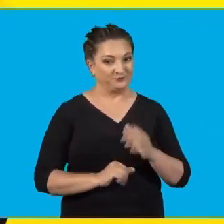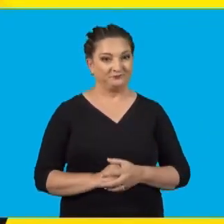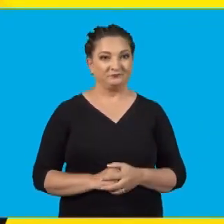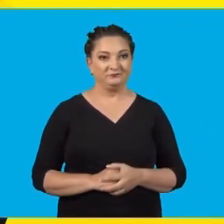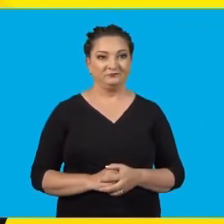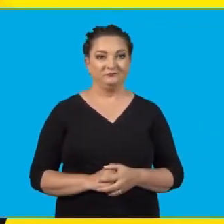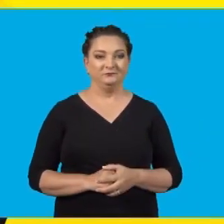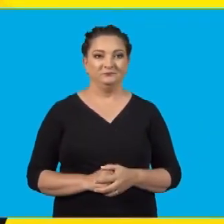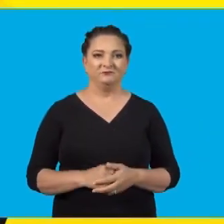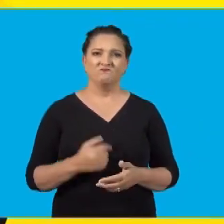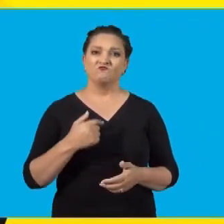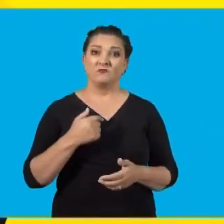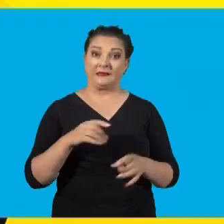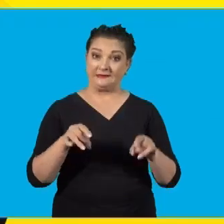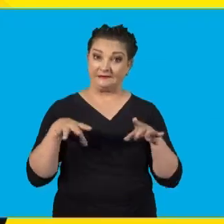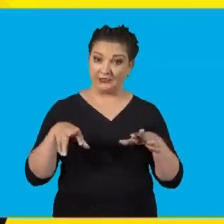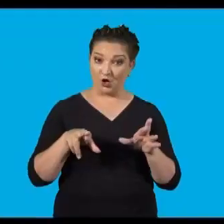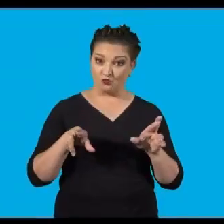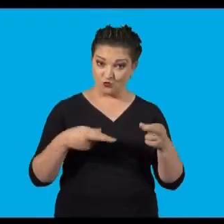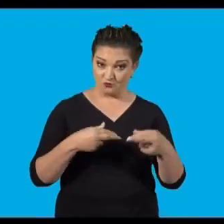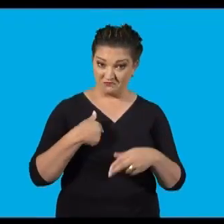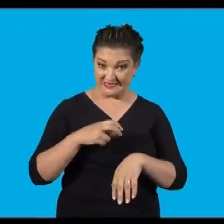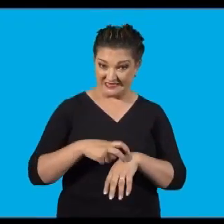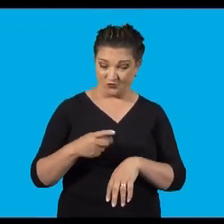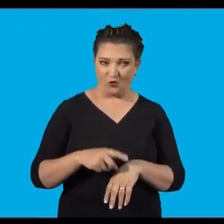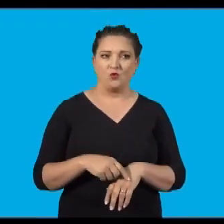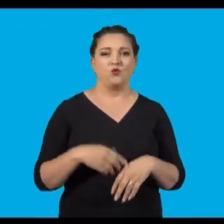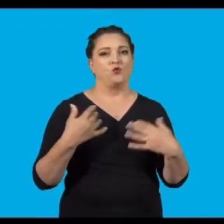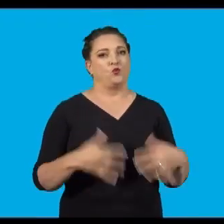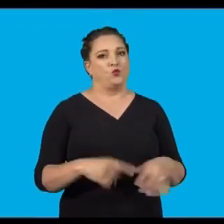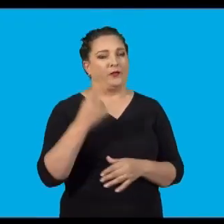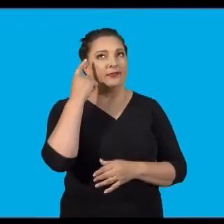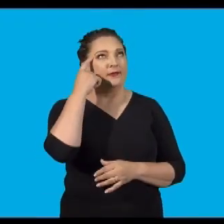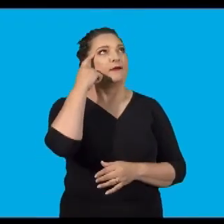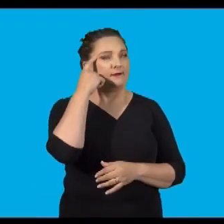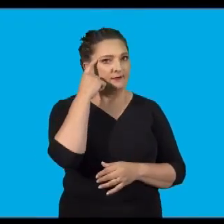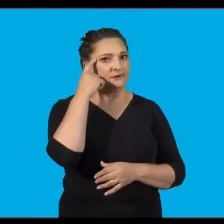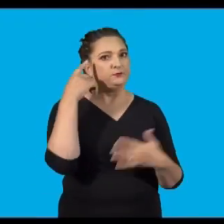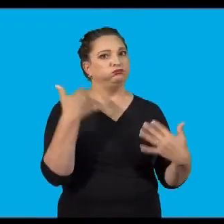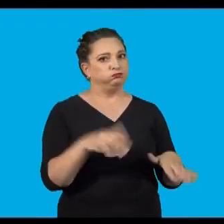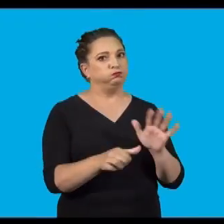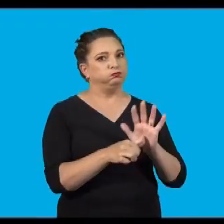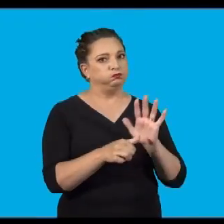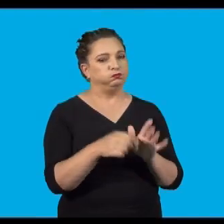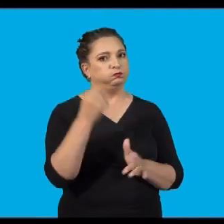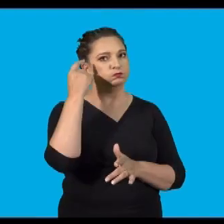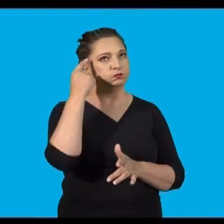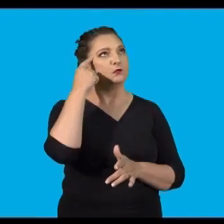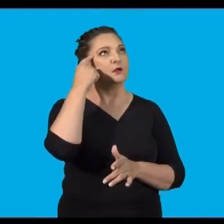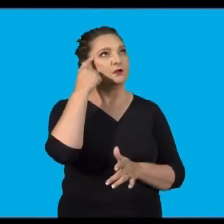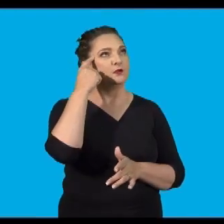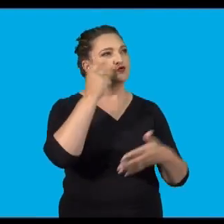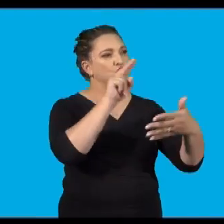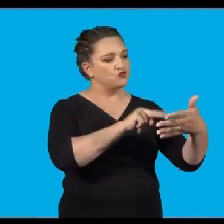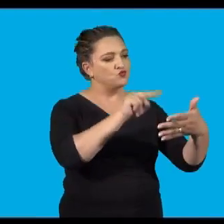do I need when I am sitting in the exam room? Critical thinking skills becomes vital because you're reading, you're